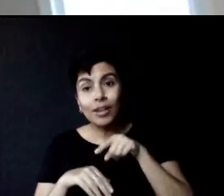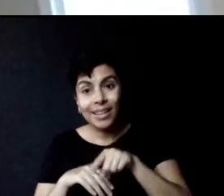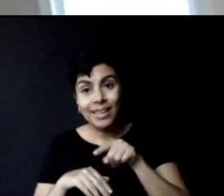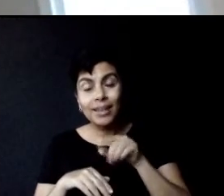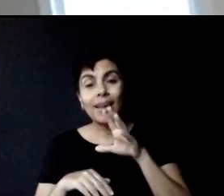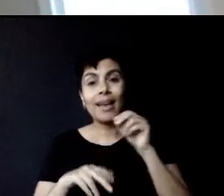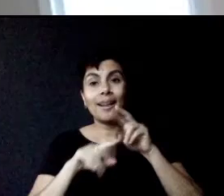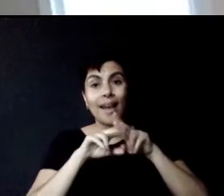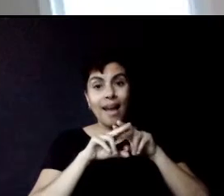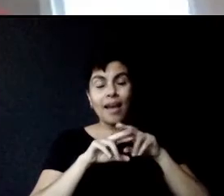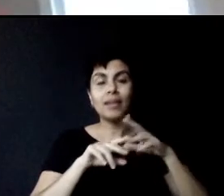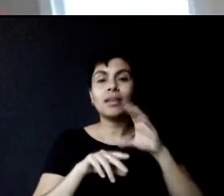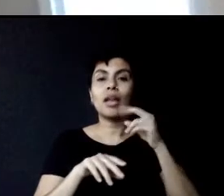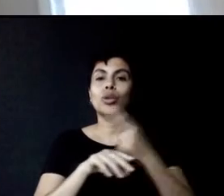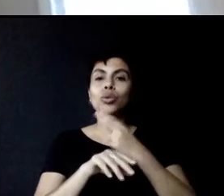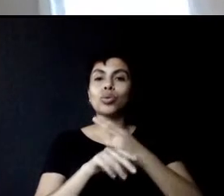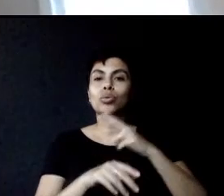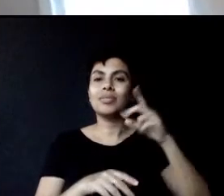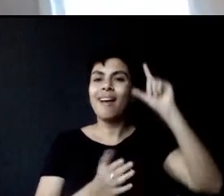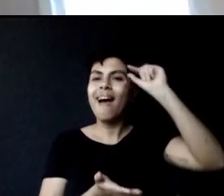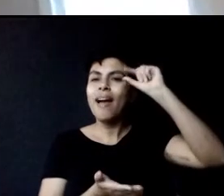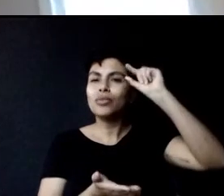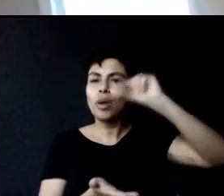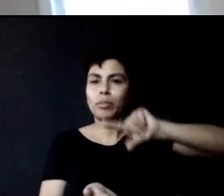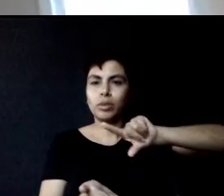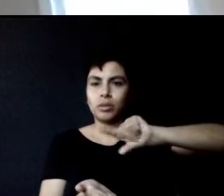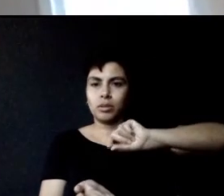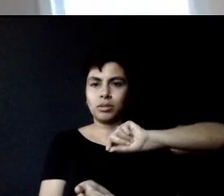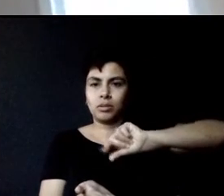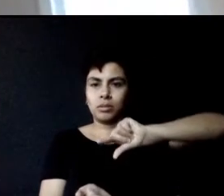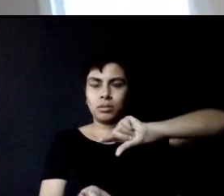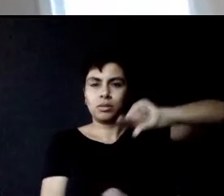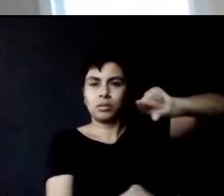and using eyedroppers or